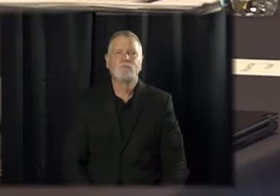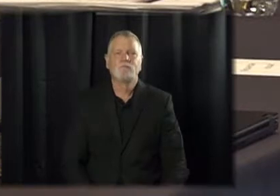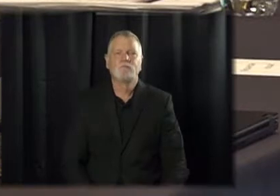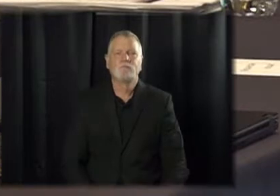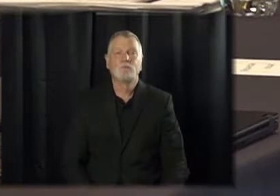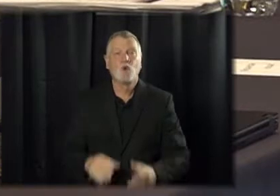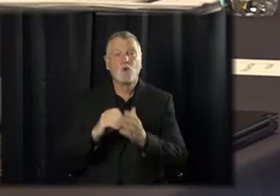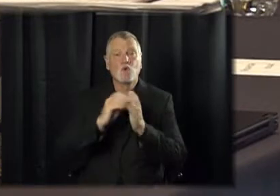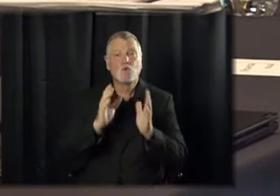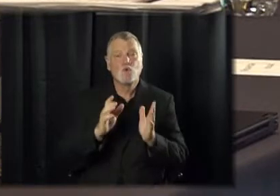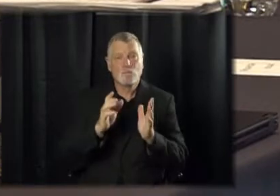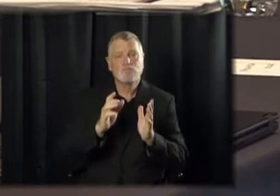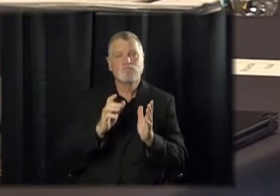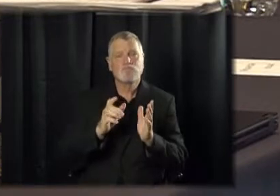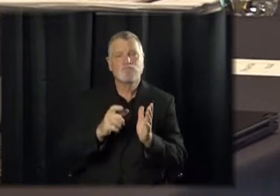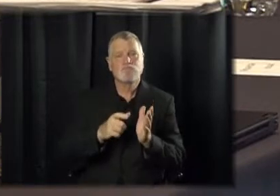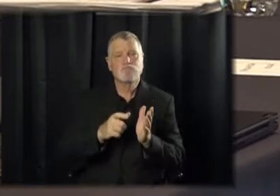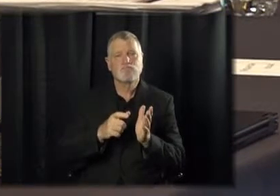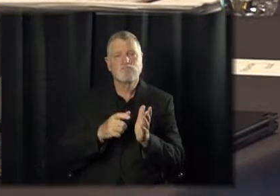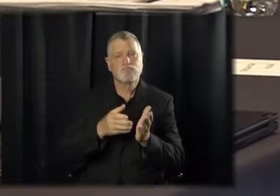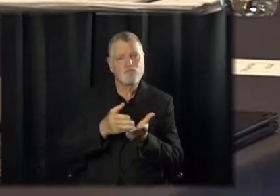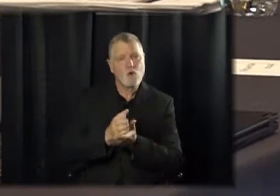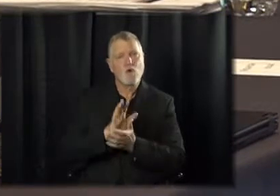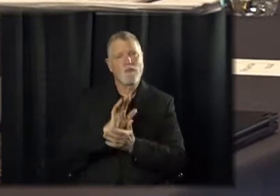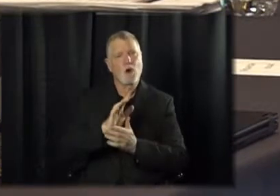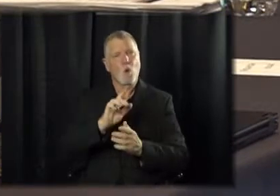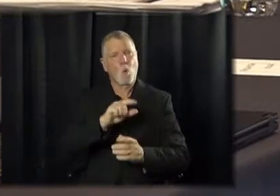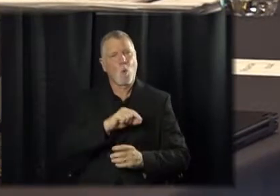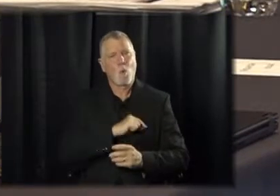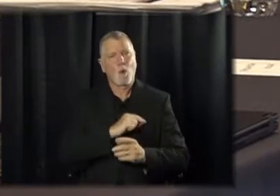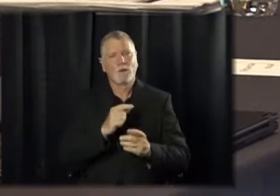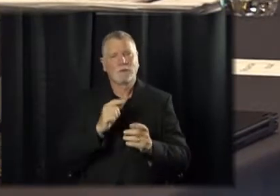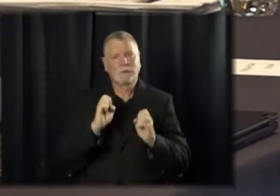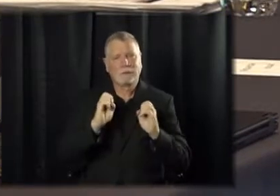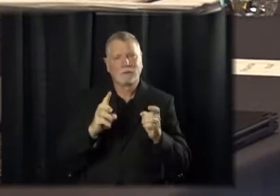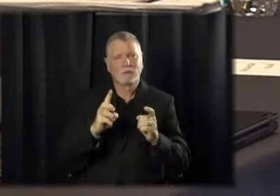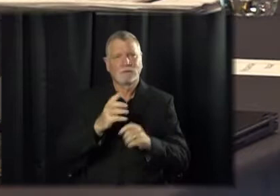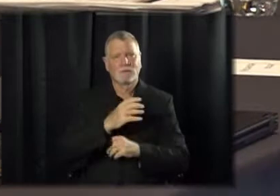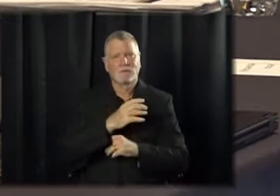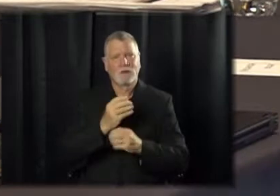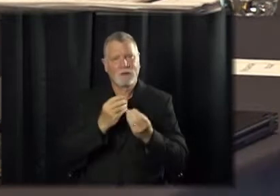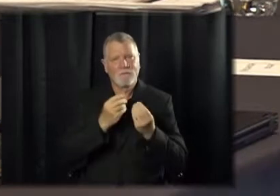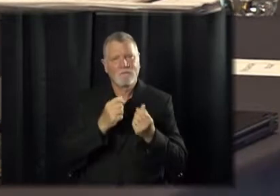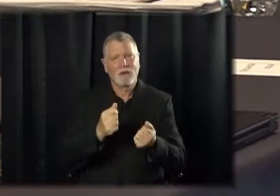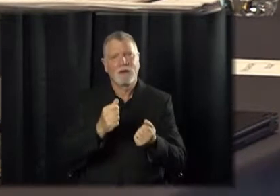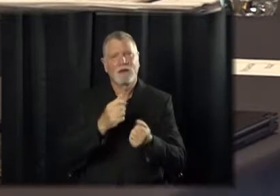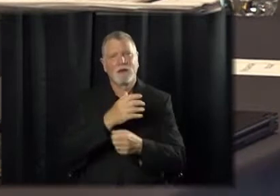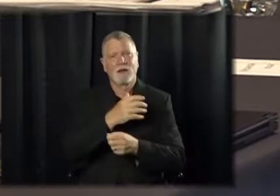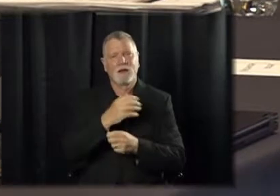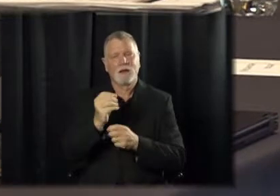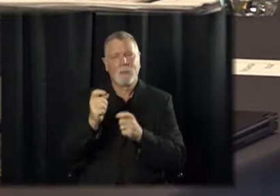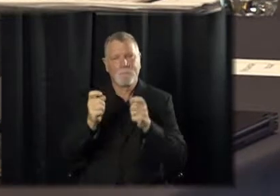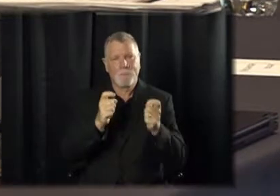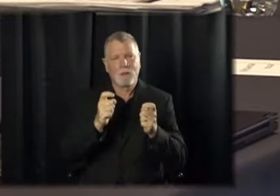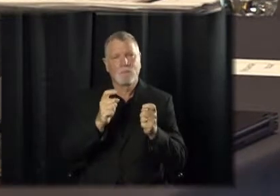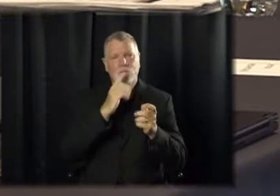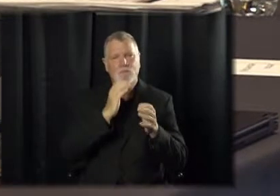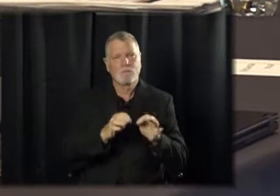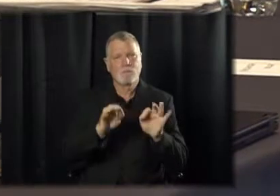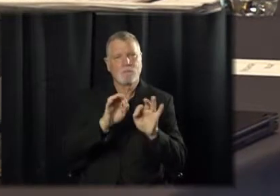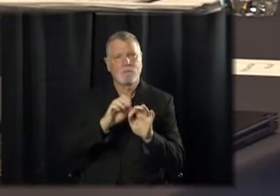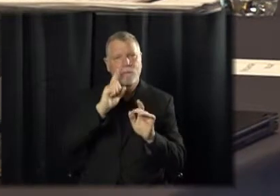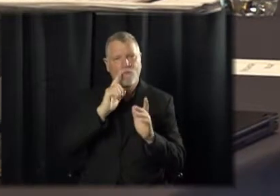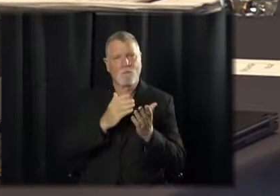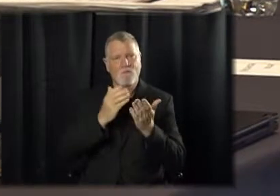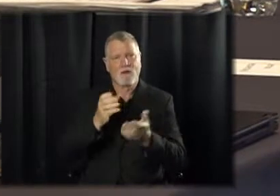quality education that provides them with a solid foundation for their future. Effective and efficient management is key to providing